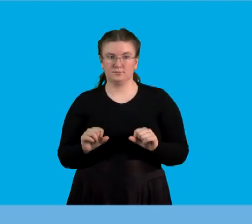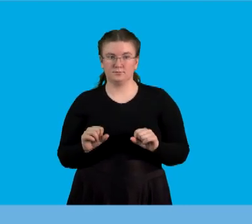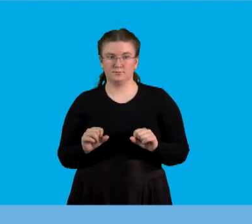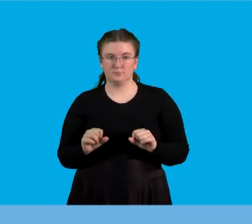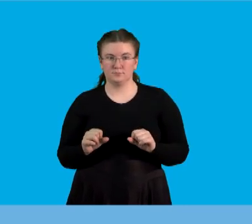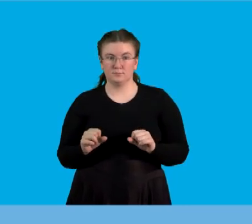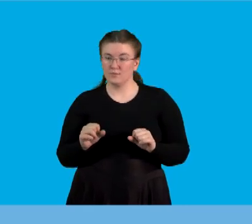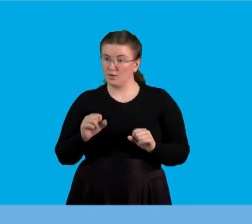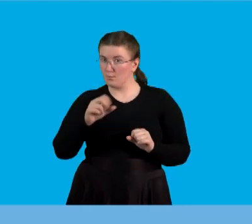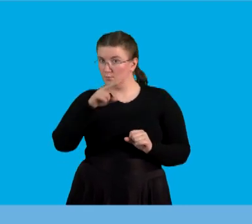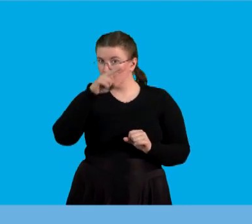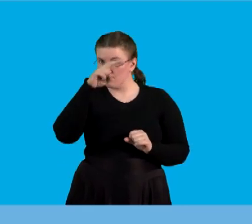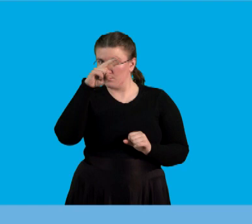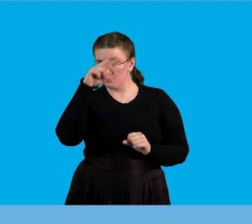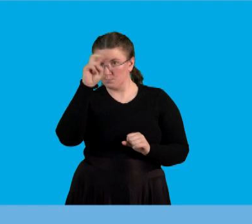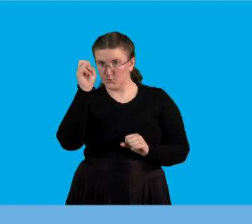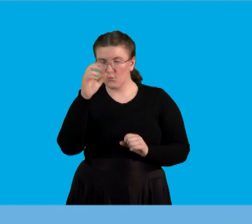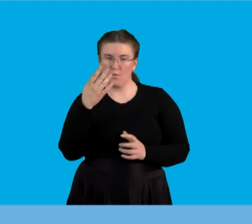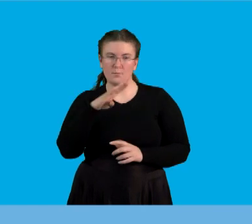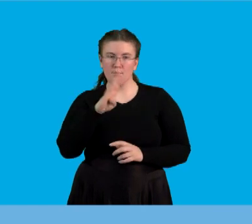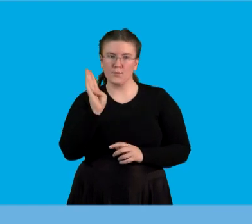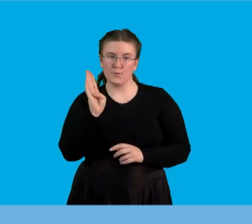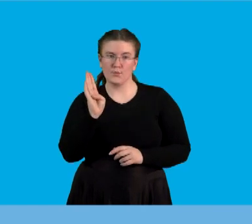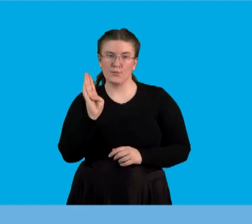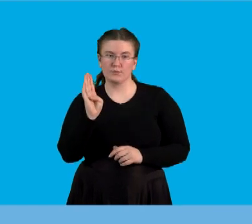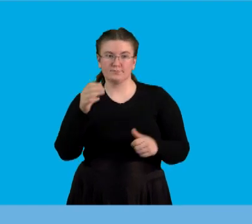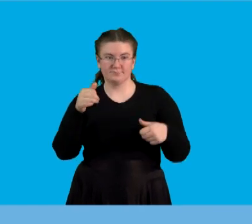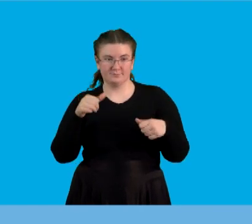and then number 5 will be the blue,